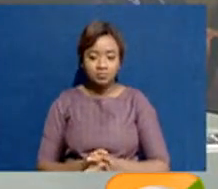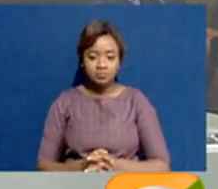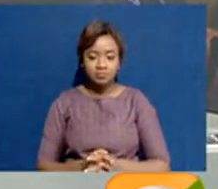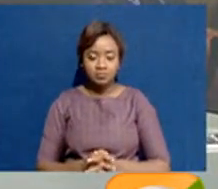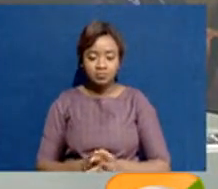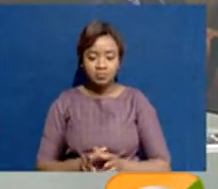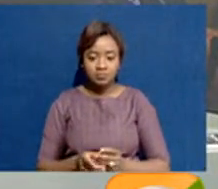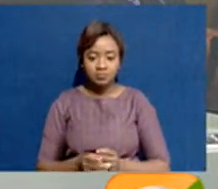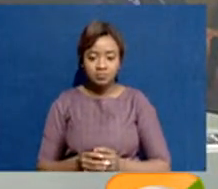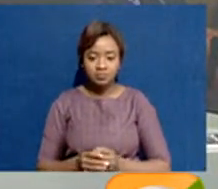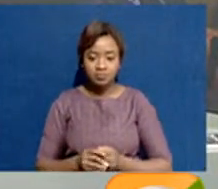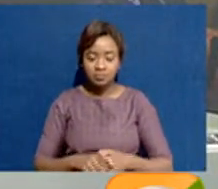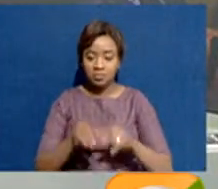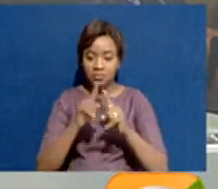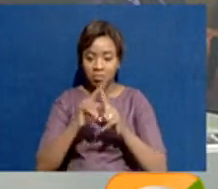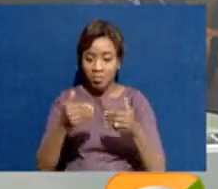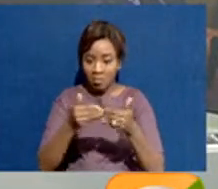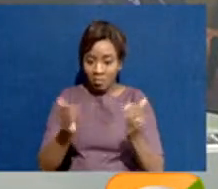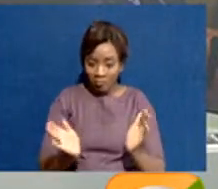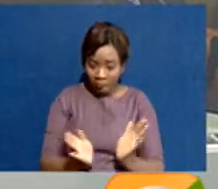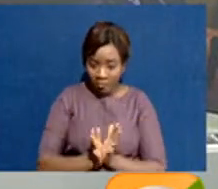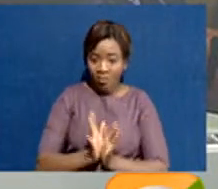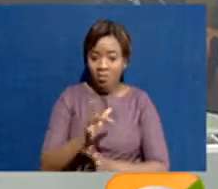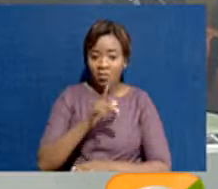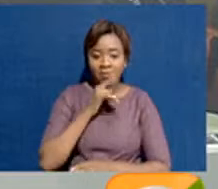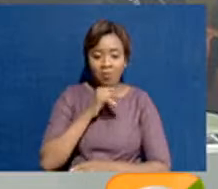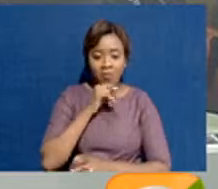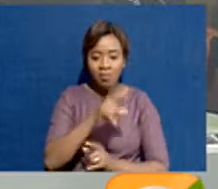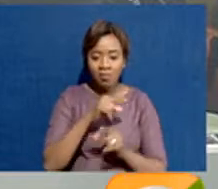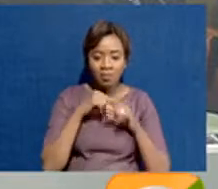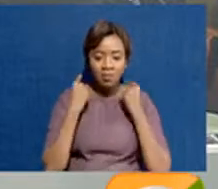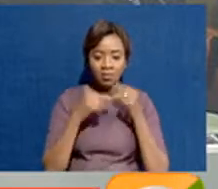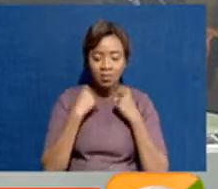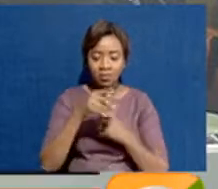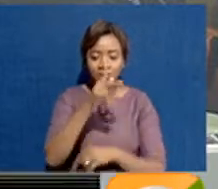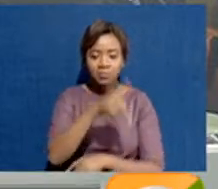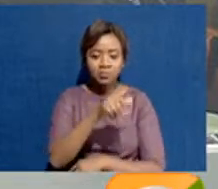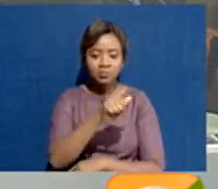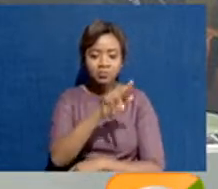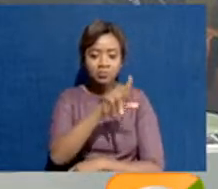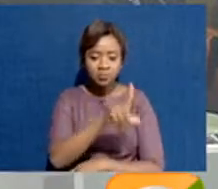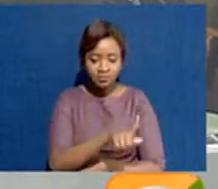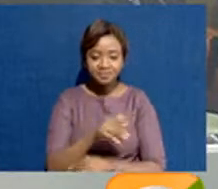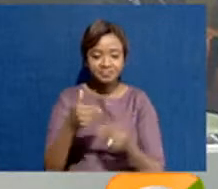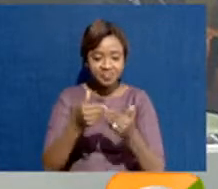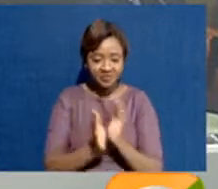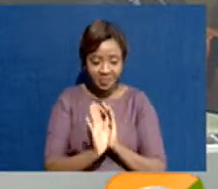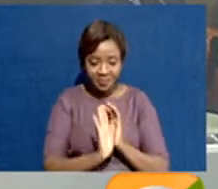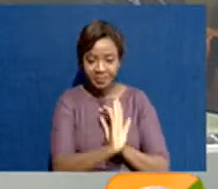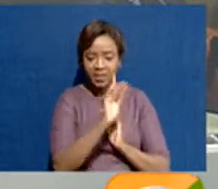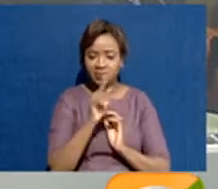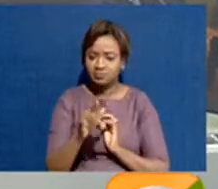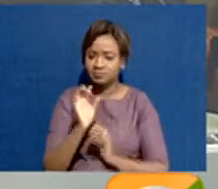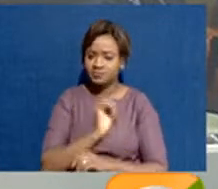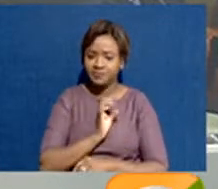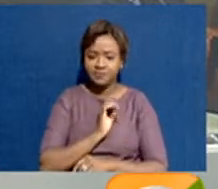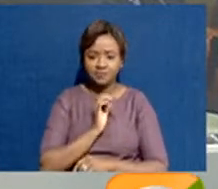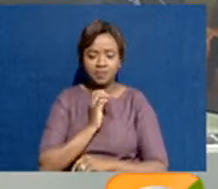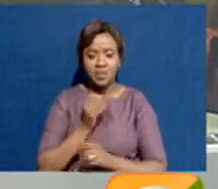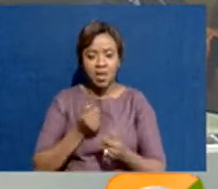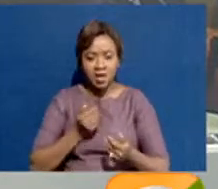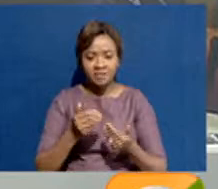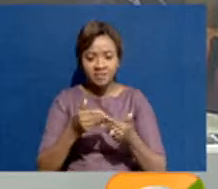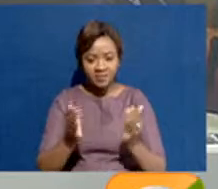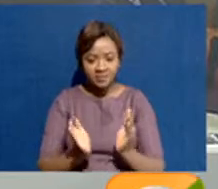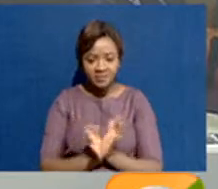Now, the family of the co-founder of the Good News International Church that is feared to have lost 7 family